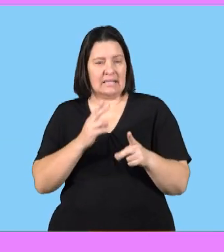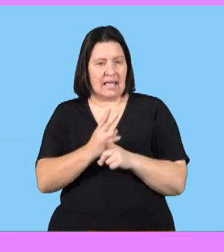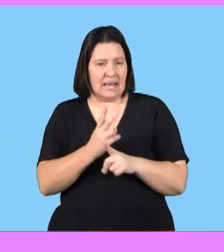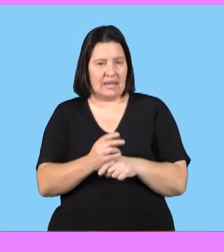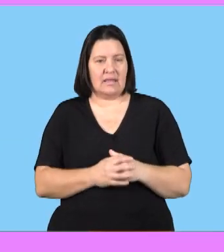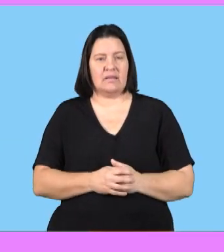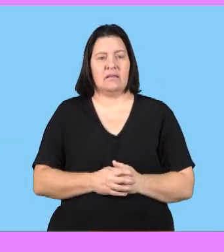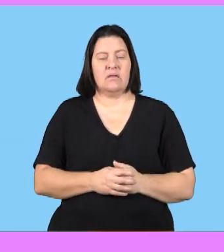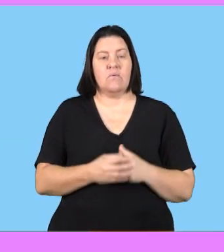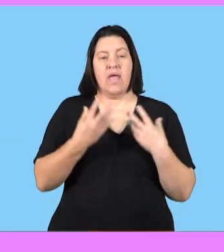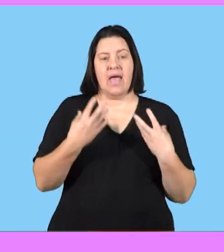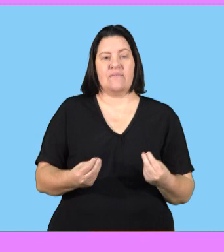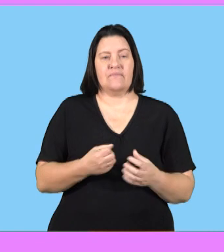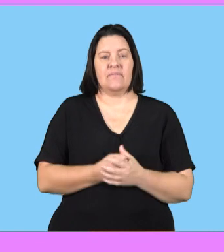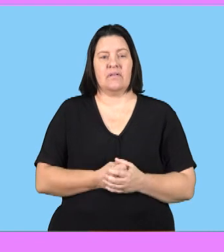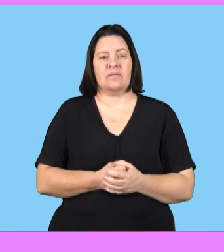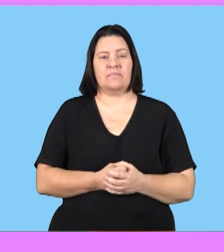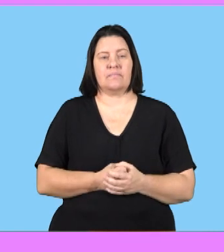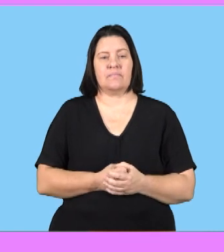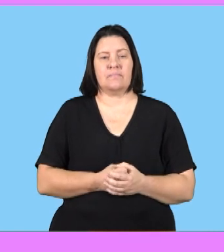again, we are having